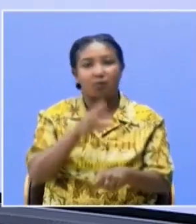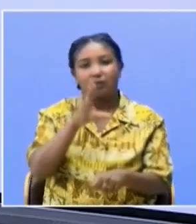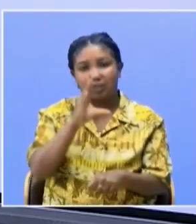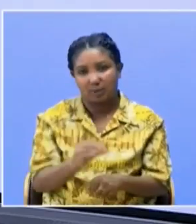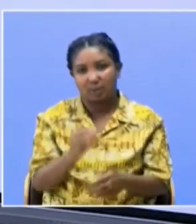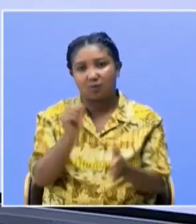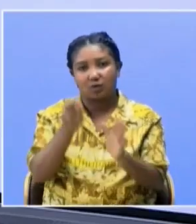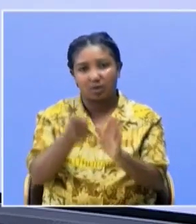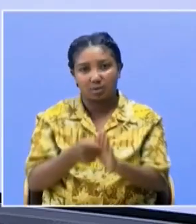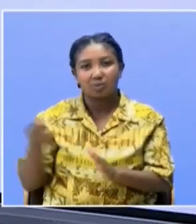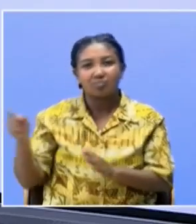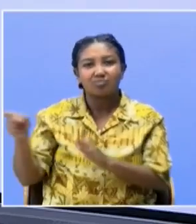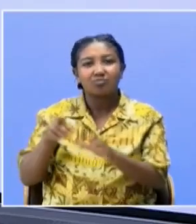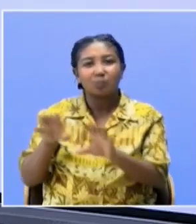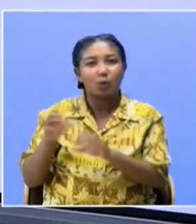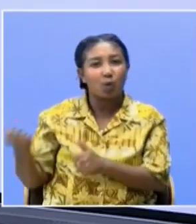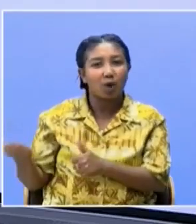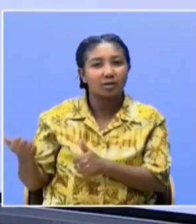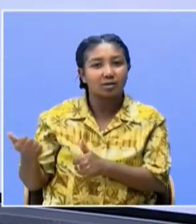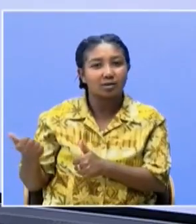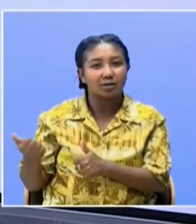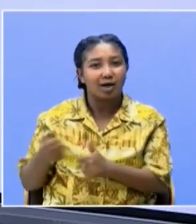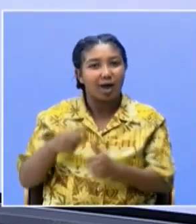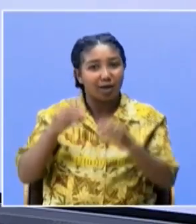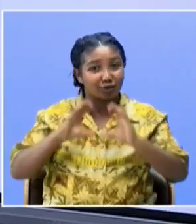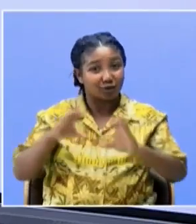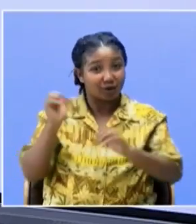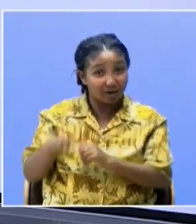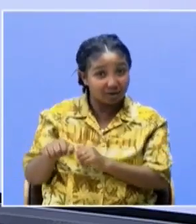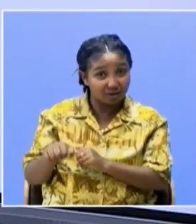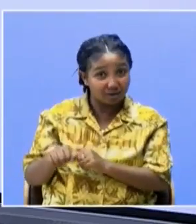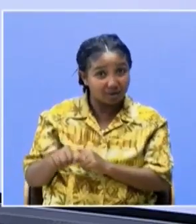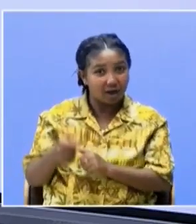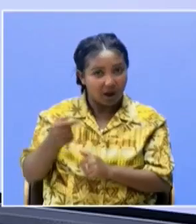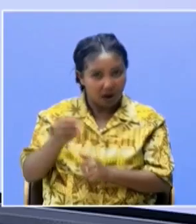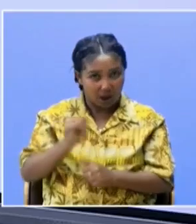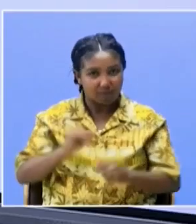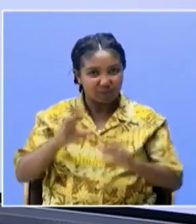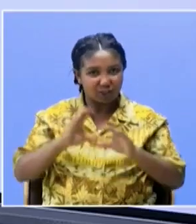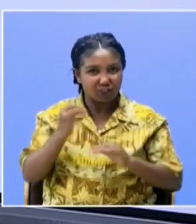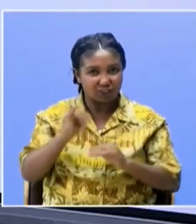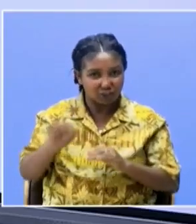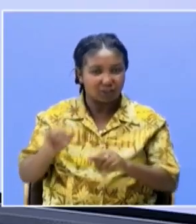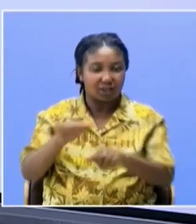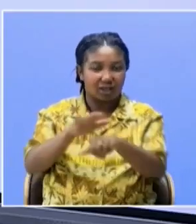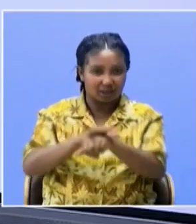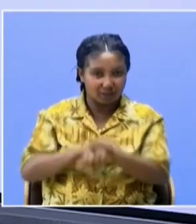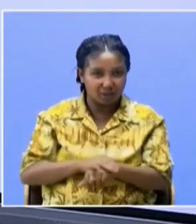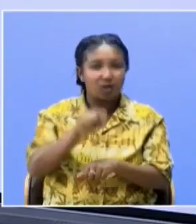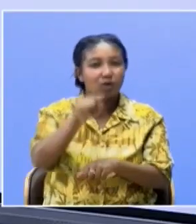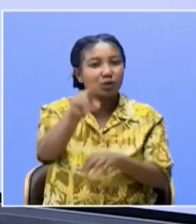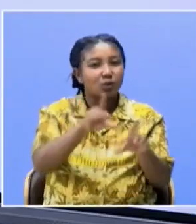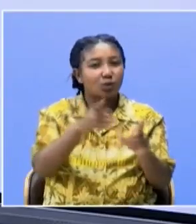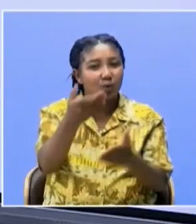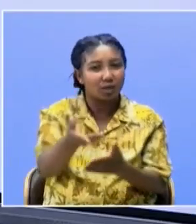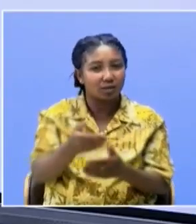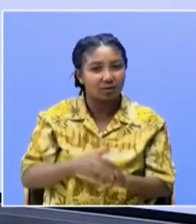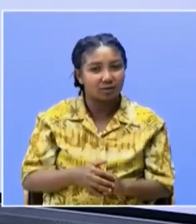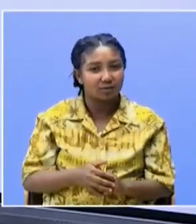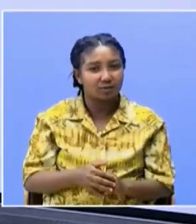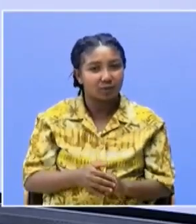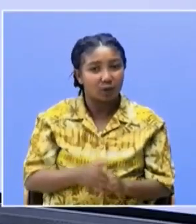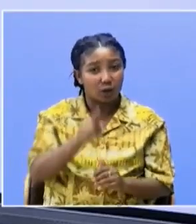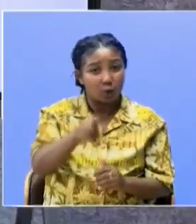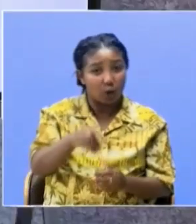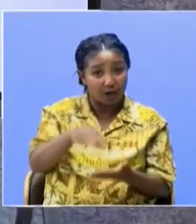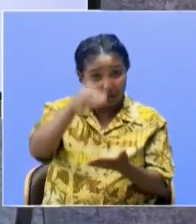for example, what am I doing now? I am teaching. Yes, I am teaching English. What are you doing now?